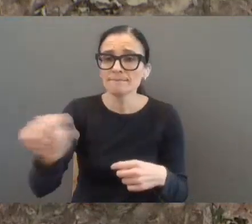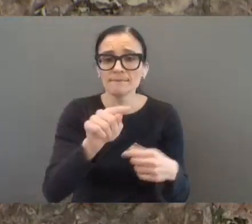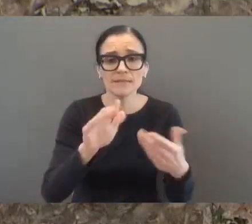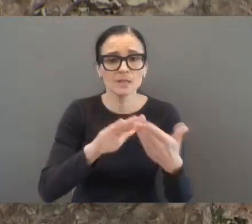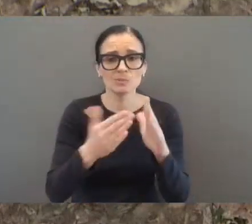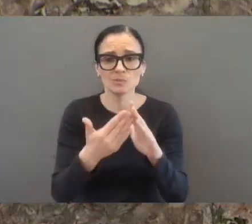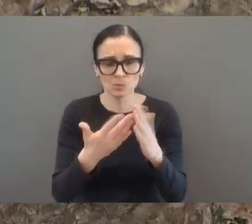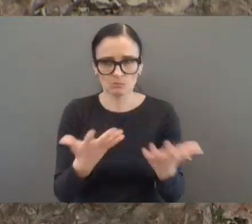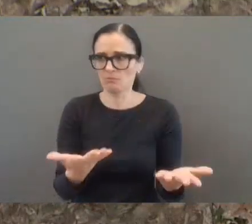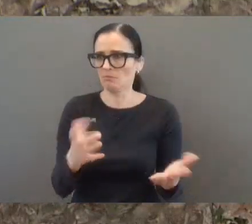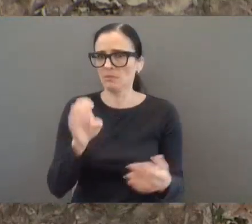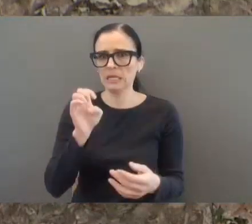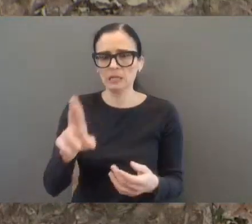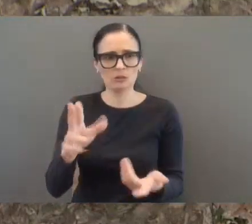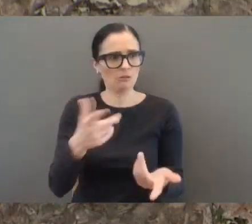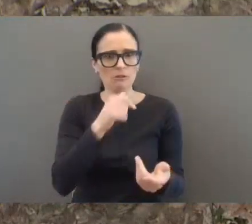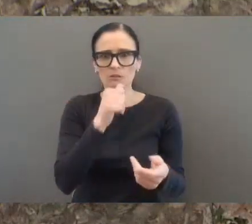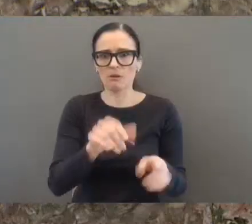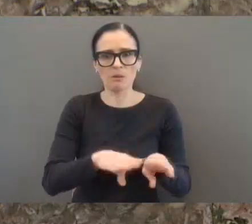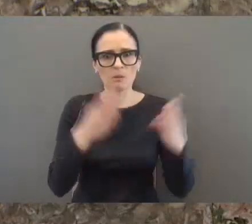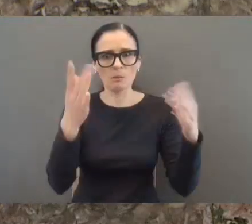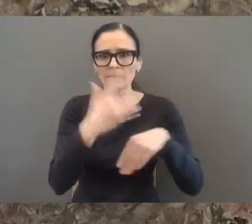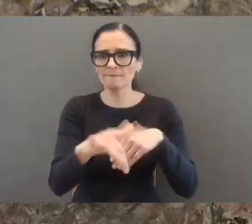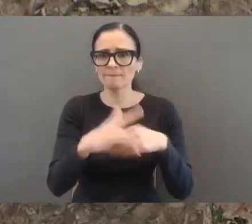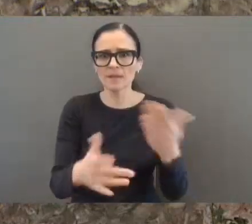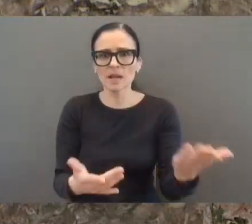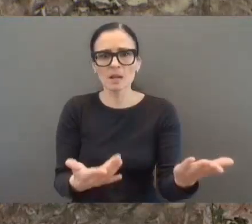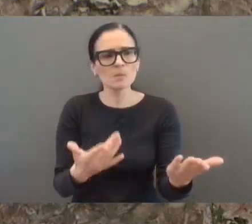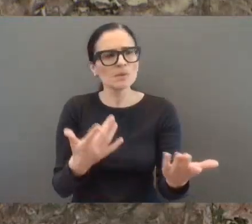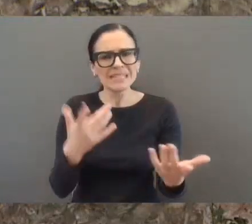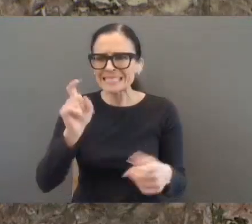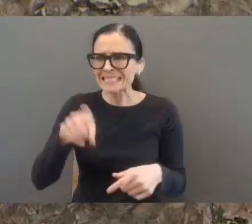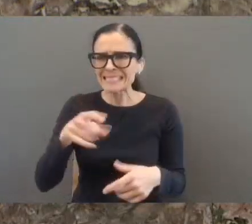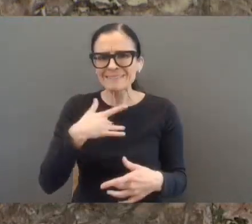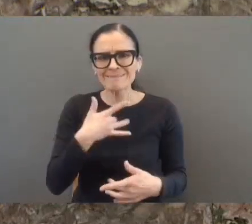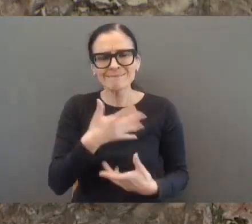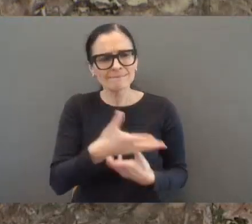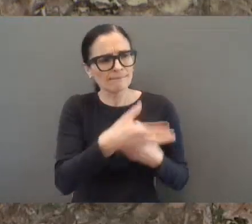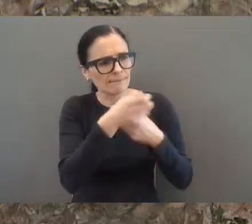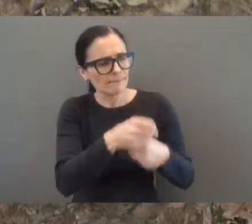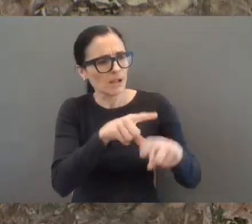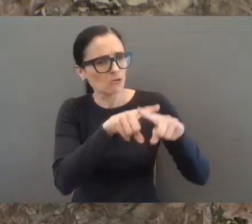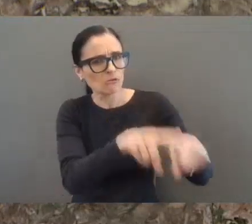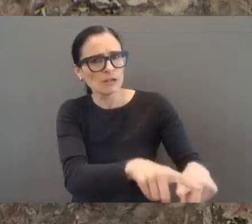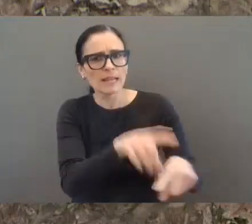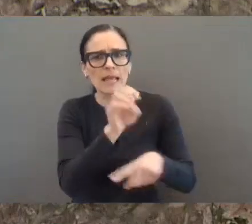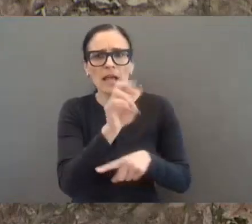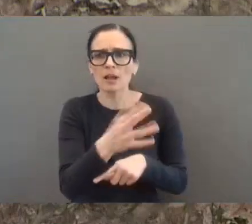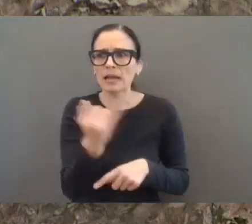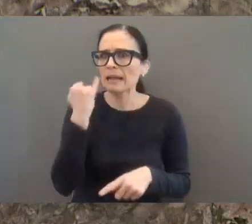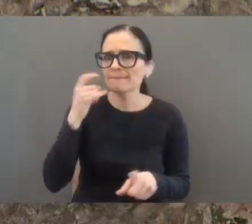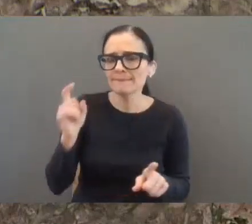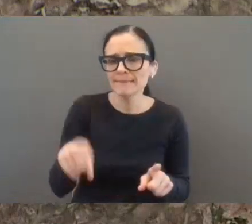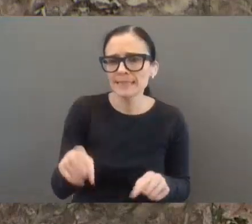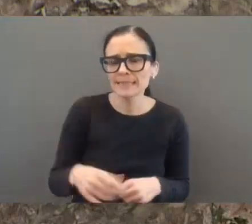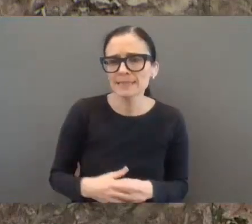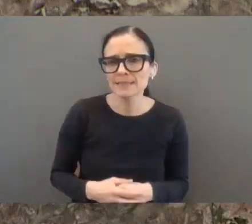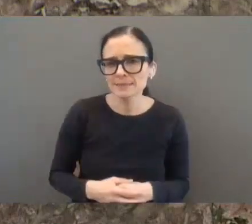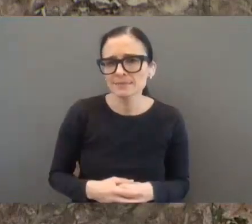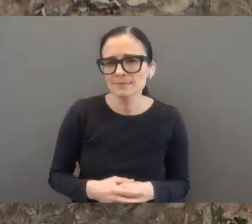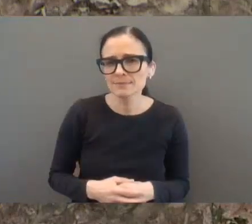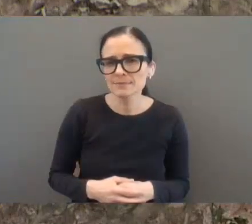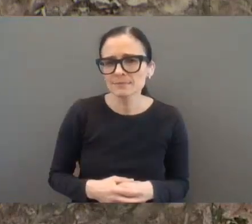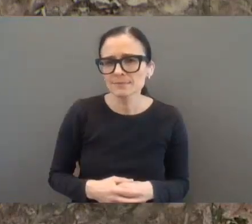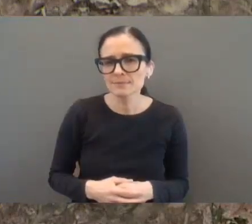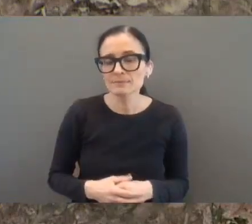care is there when they need it, when it's most urgent in their situation. Mr. Speaker, that's why we're going to continue the